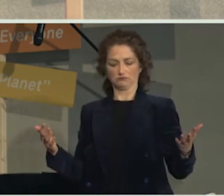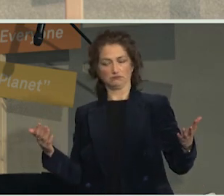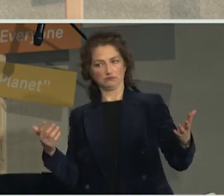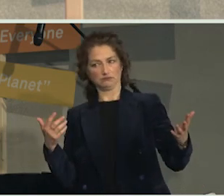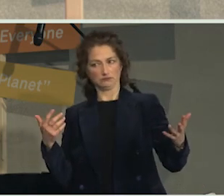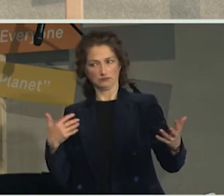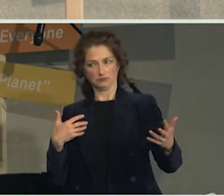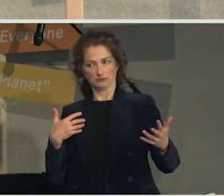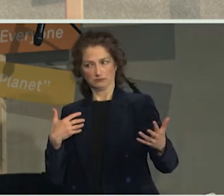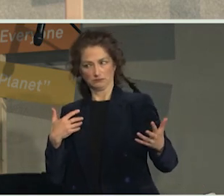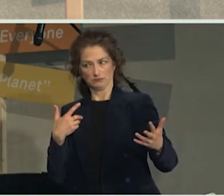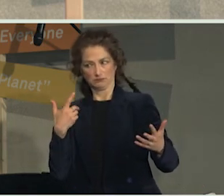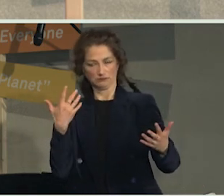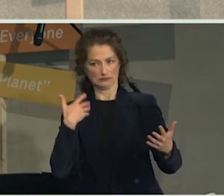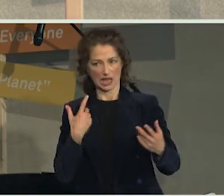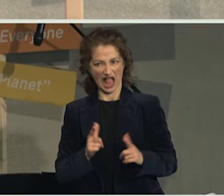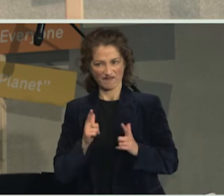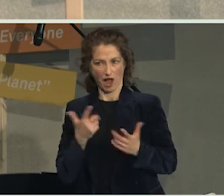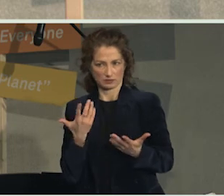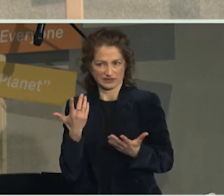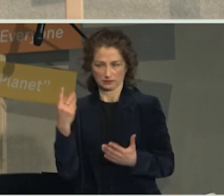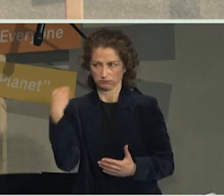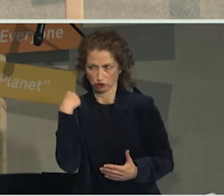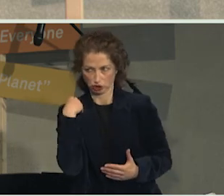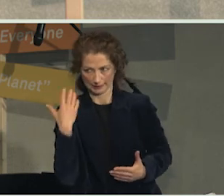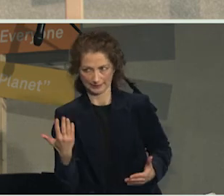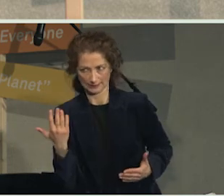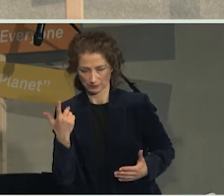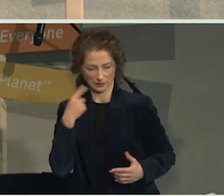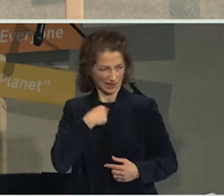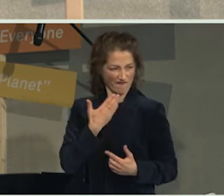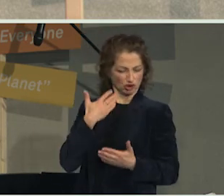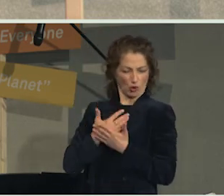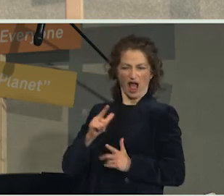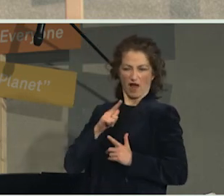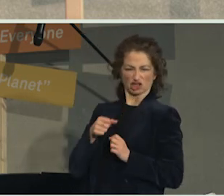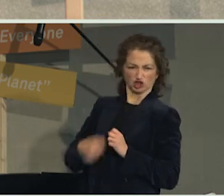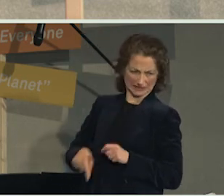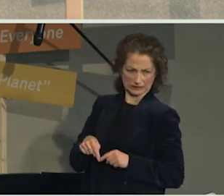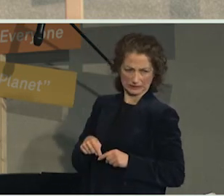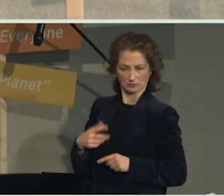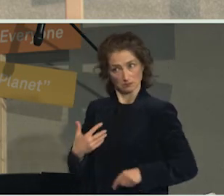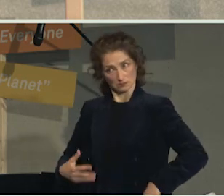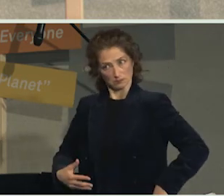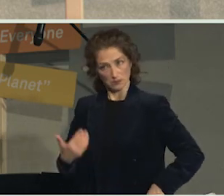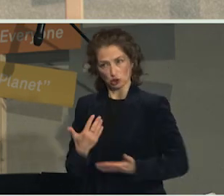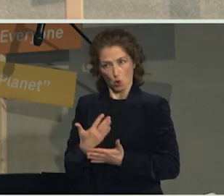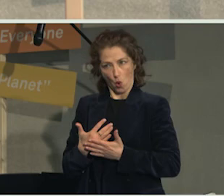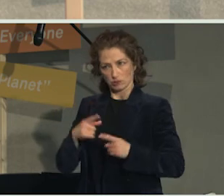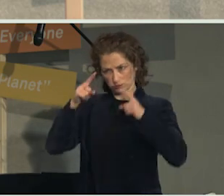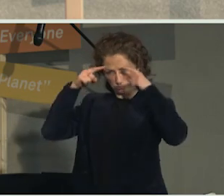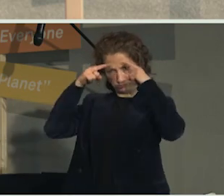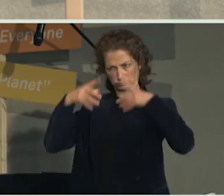some update to the evening that included precisely the shit we weren't going to take, we assumed the trigger